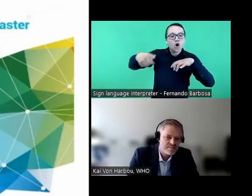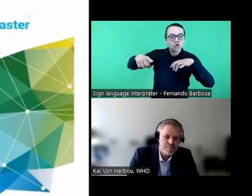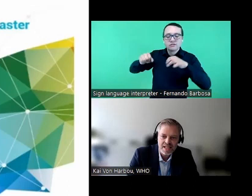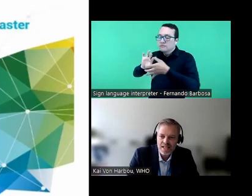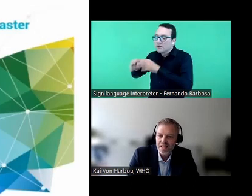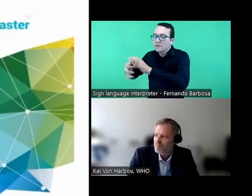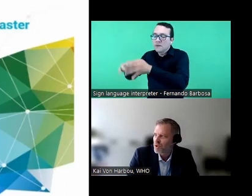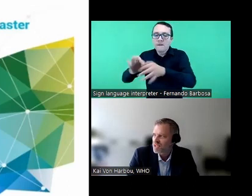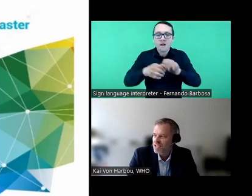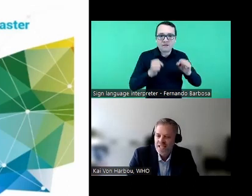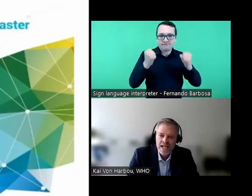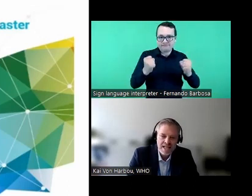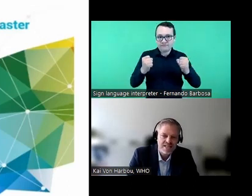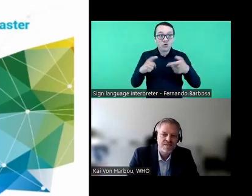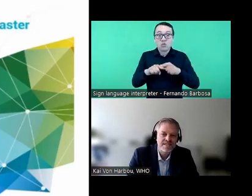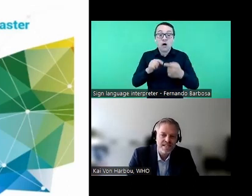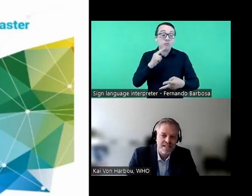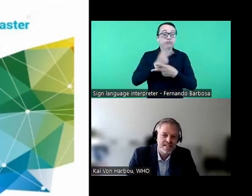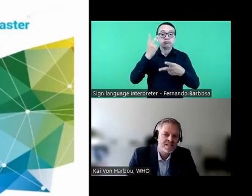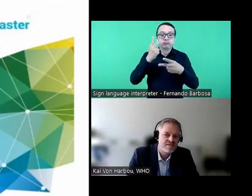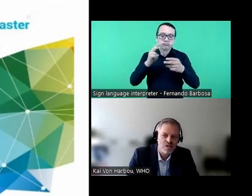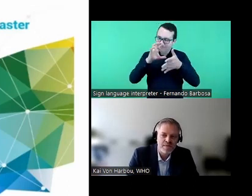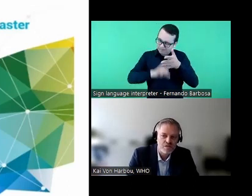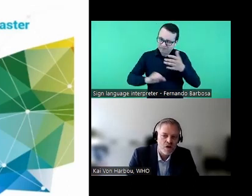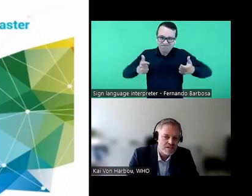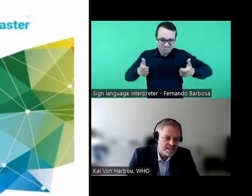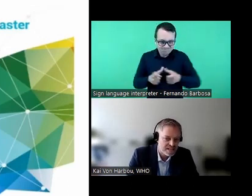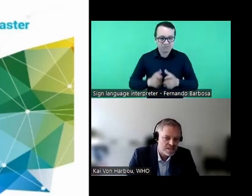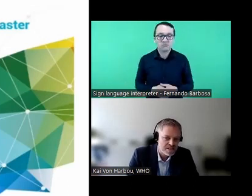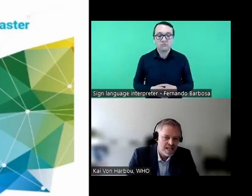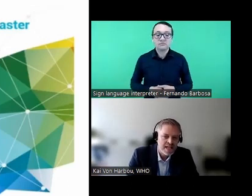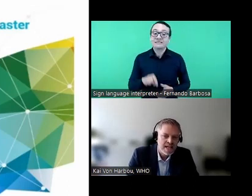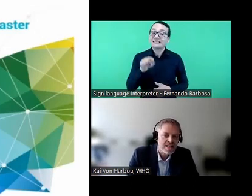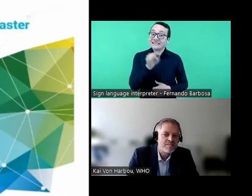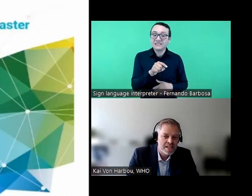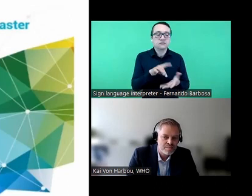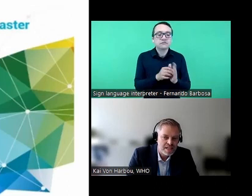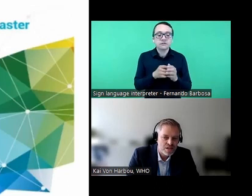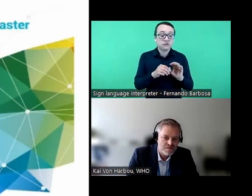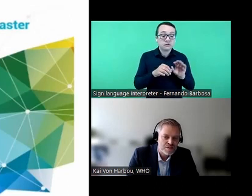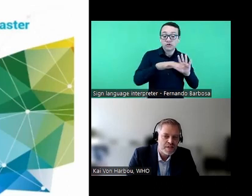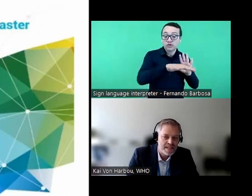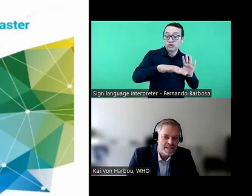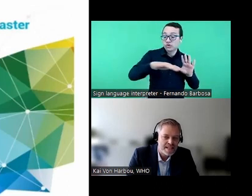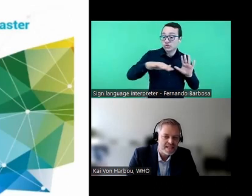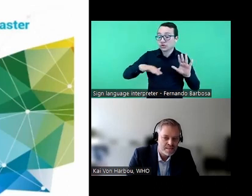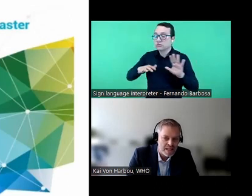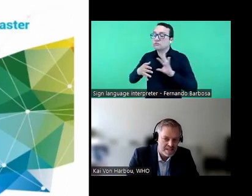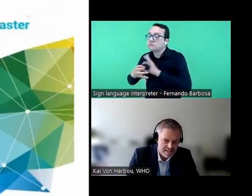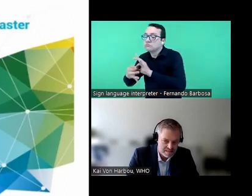this is in particular important as it facilitates the involvement of all sectors and the management of